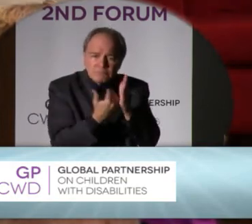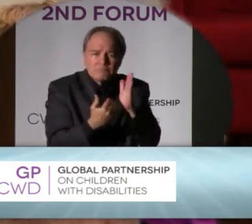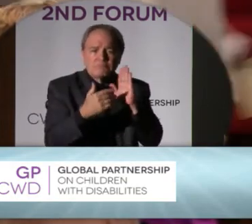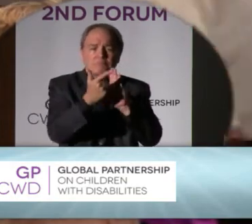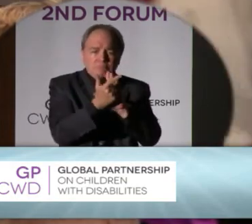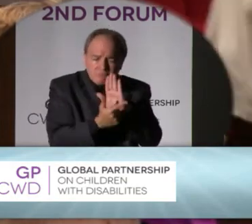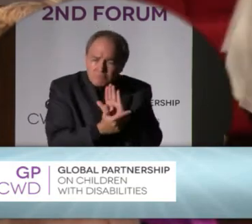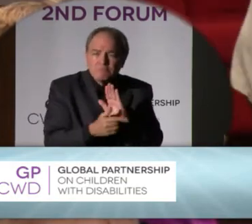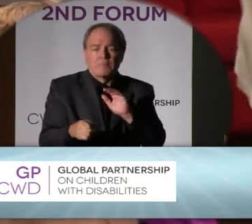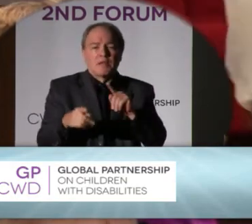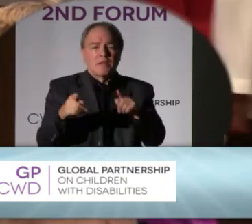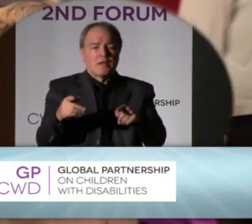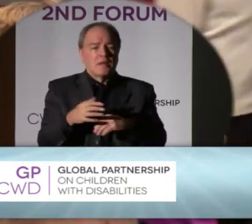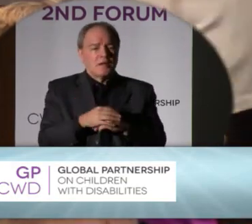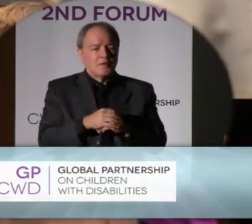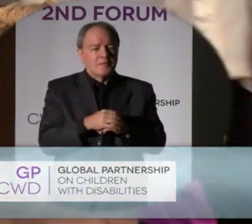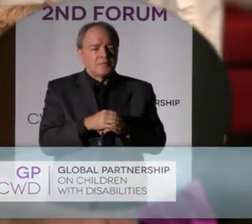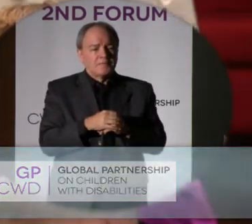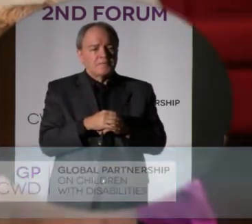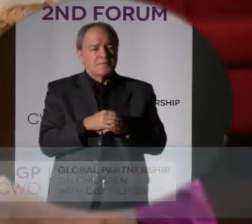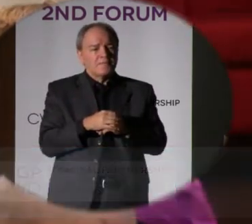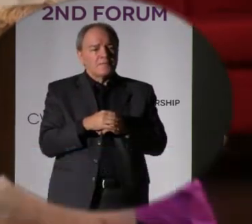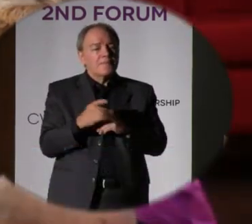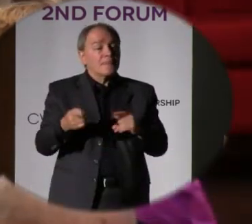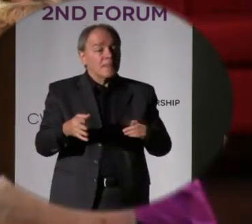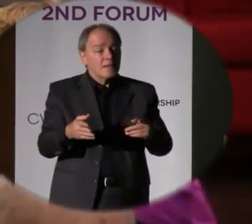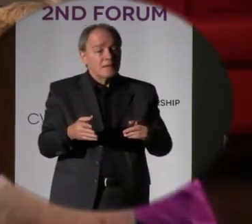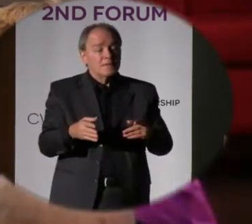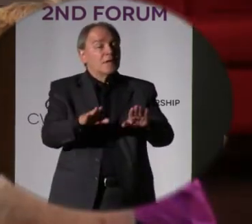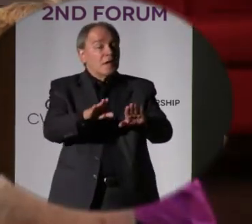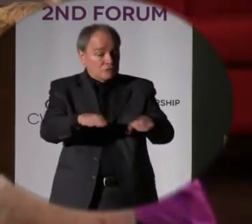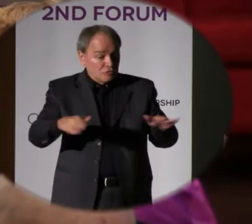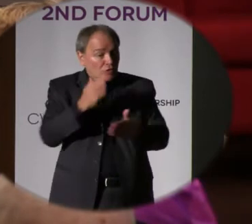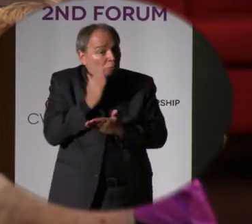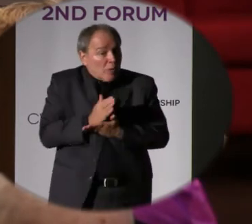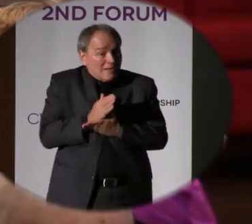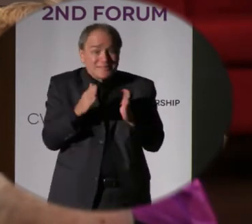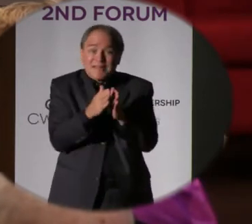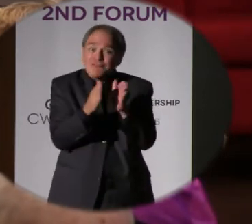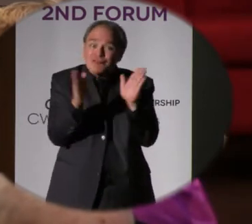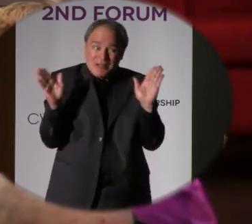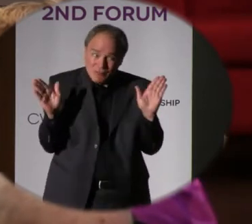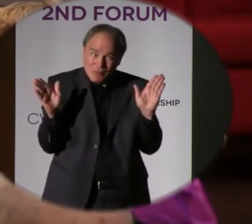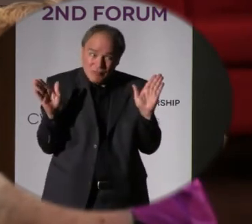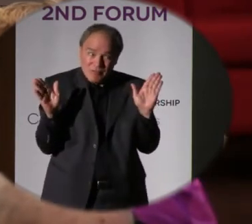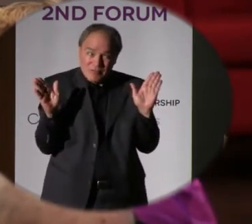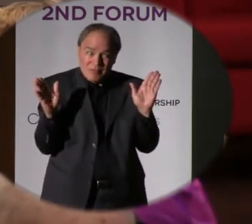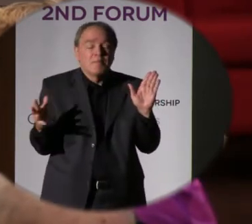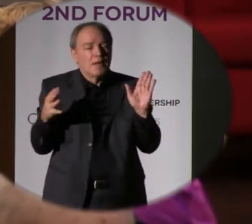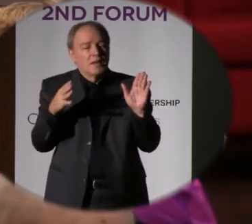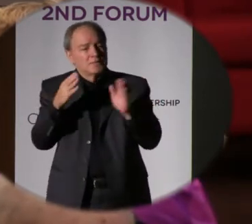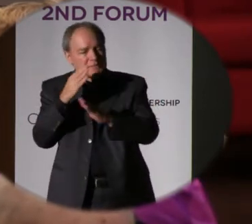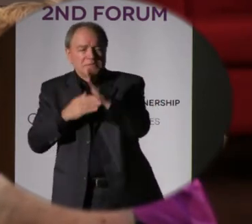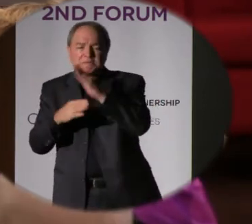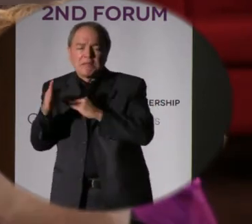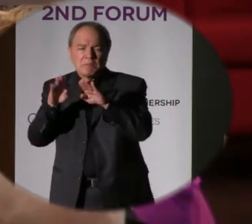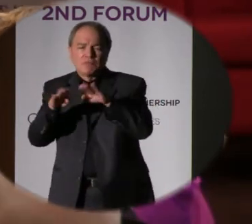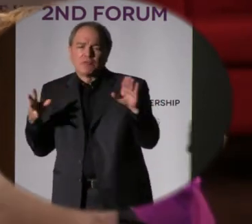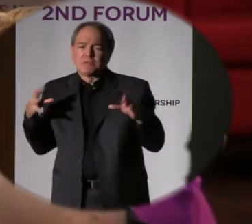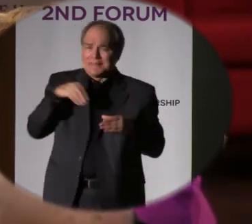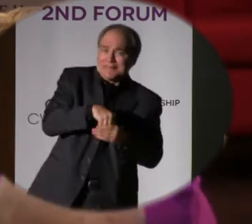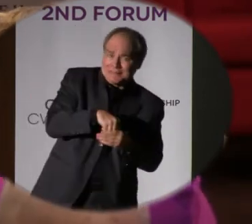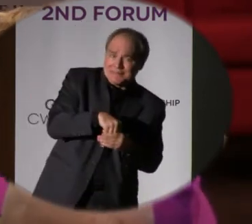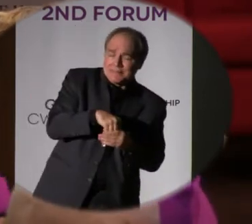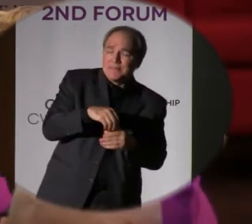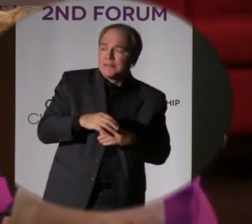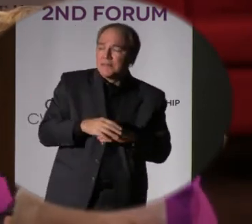to address child's rights issues in general, and children with disabilities are part of this. Right now, we will